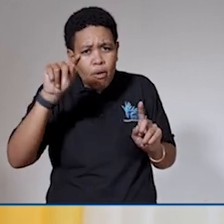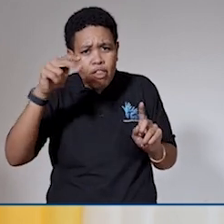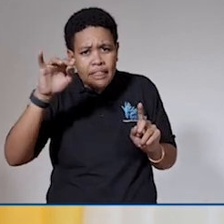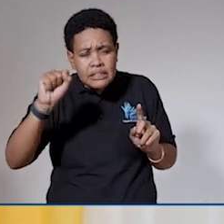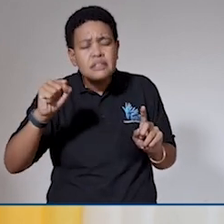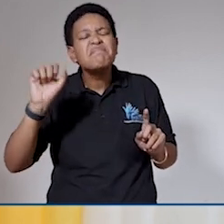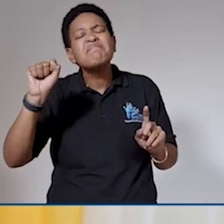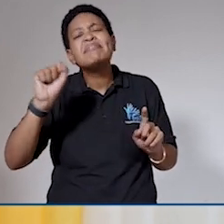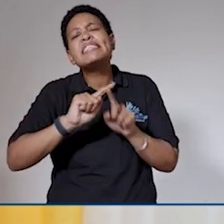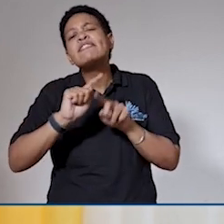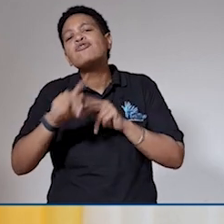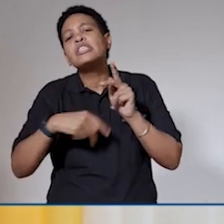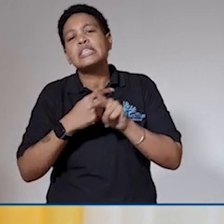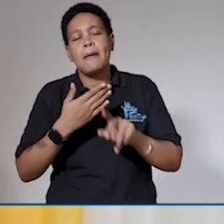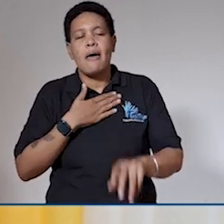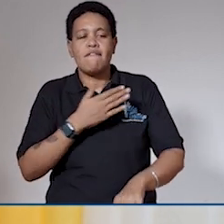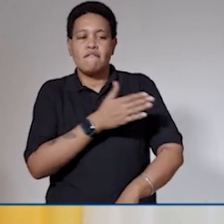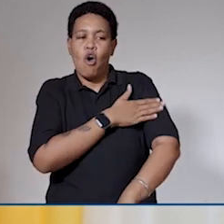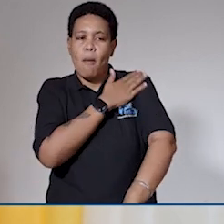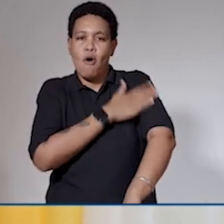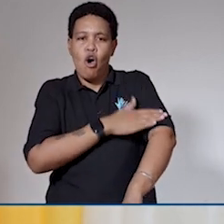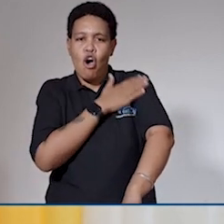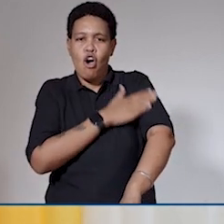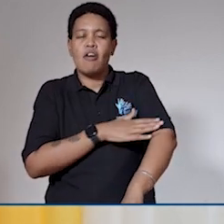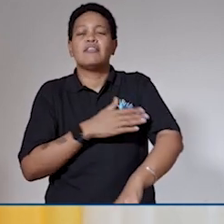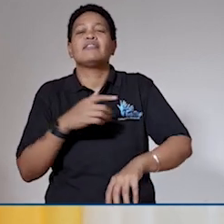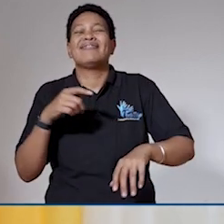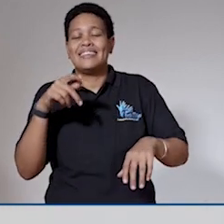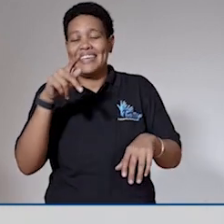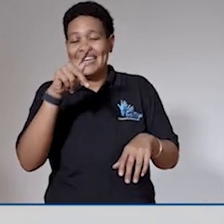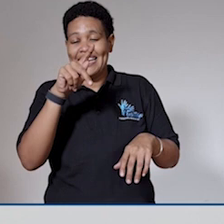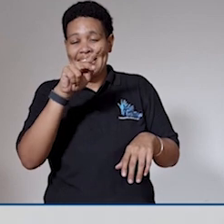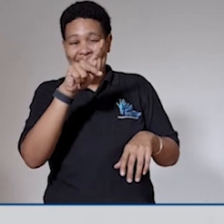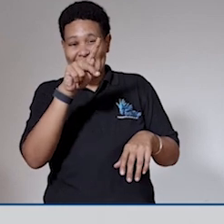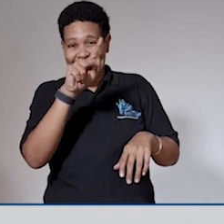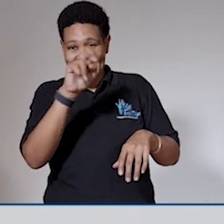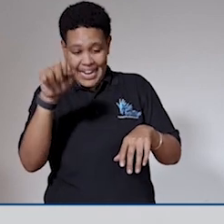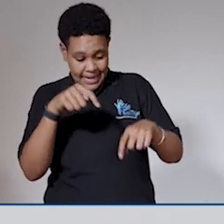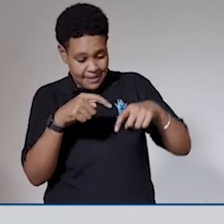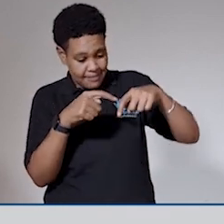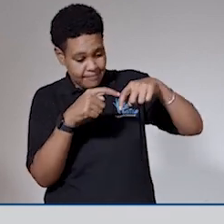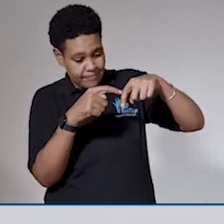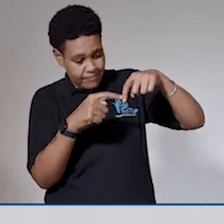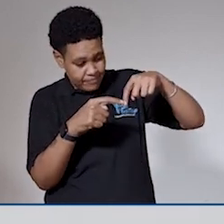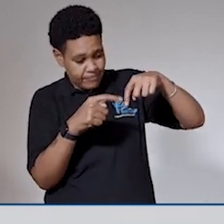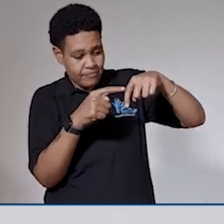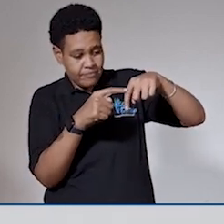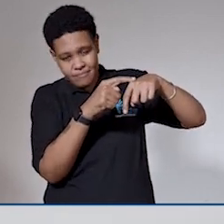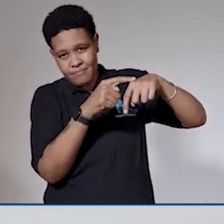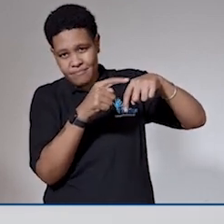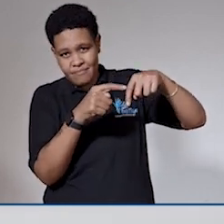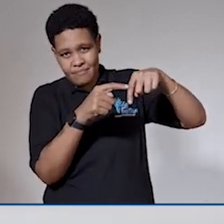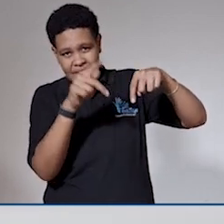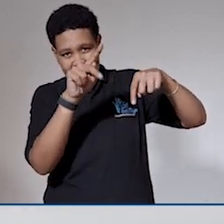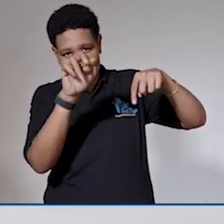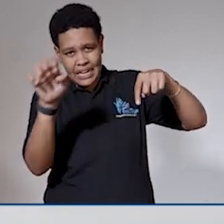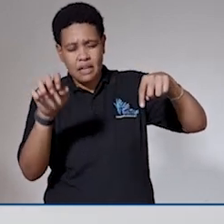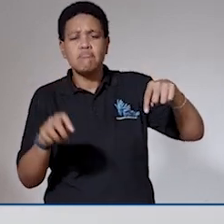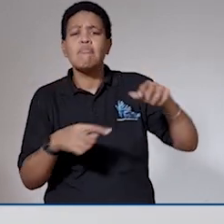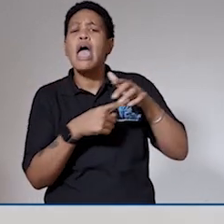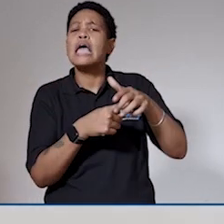be upper limb, below knee, and above knee. This is an example of an above knee